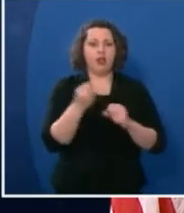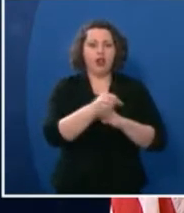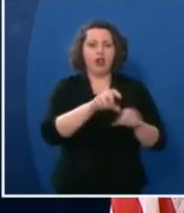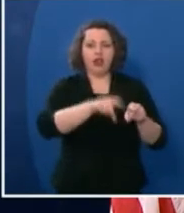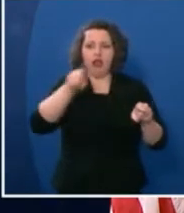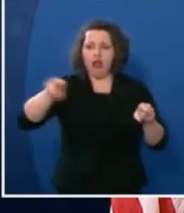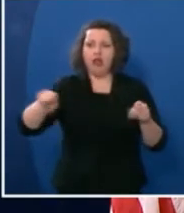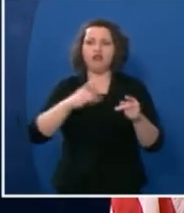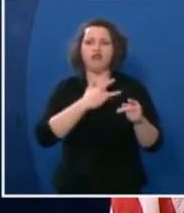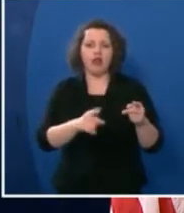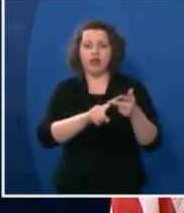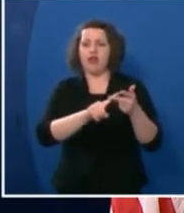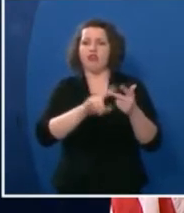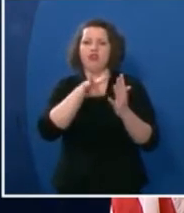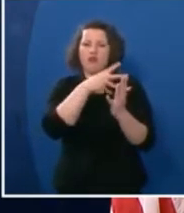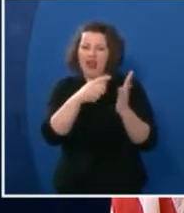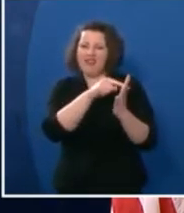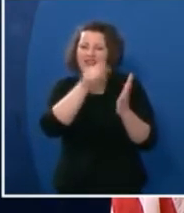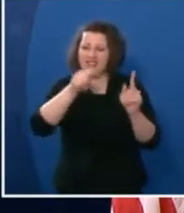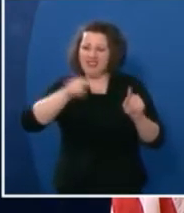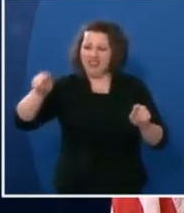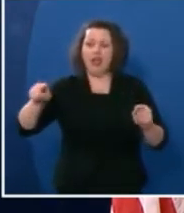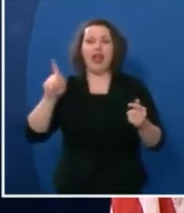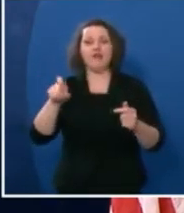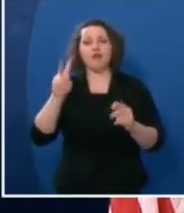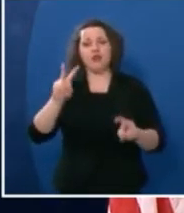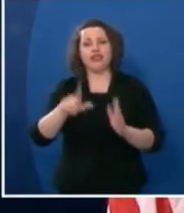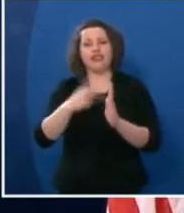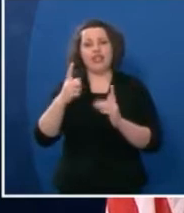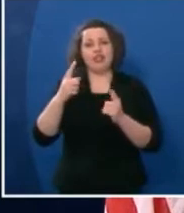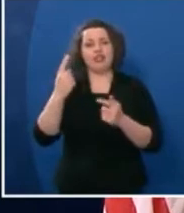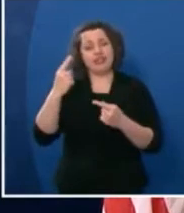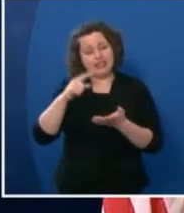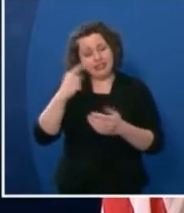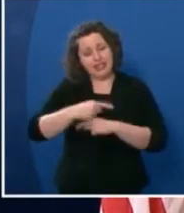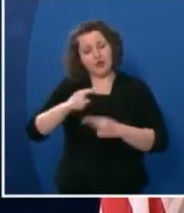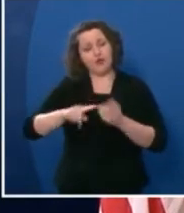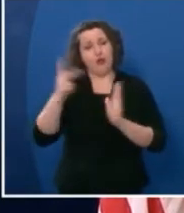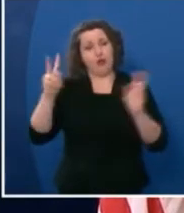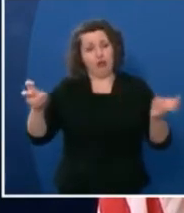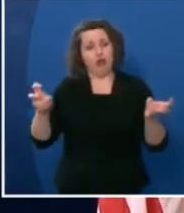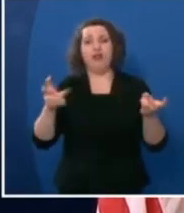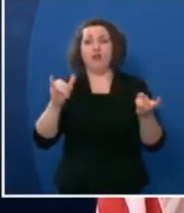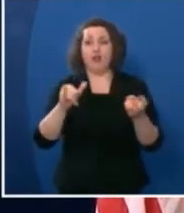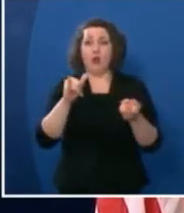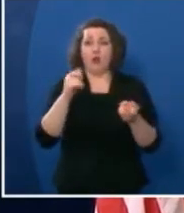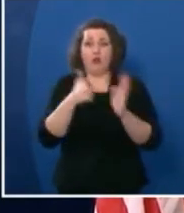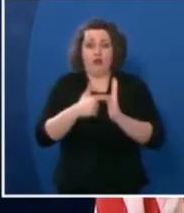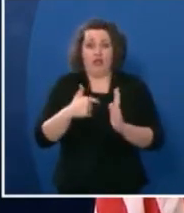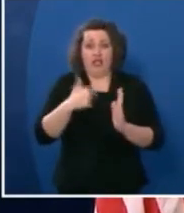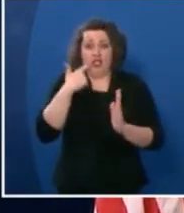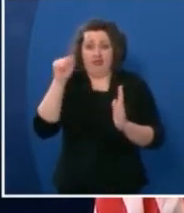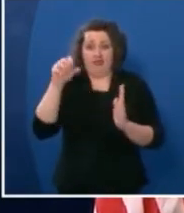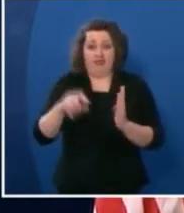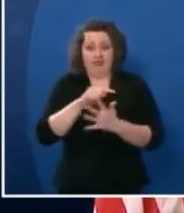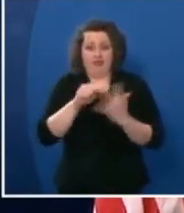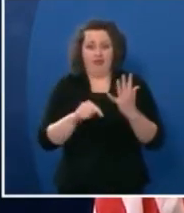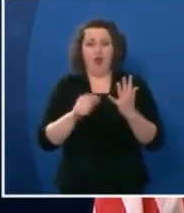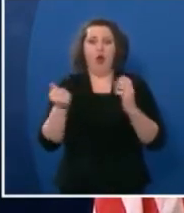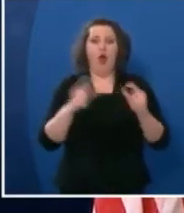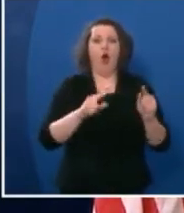to look at days to spread, days to double. And if you look at all of those criteria that I just mentioned, all of them are trending